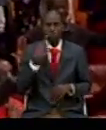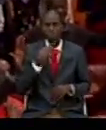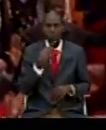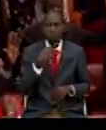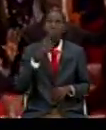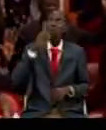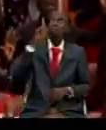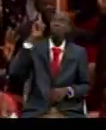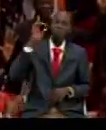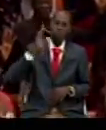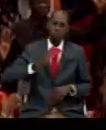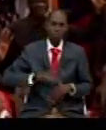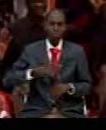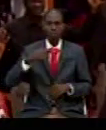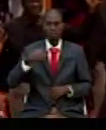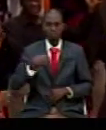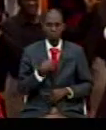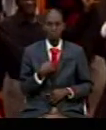are you? He touched me.